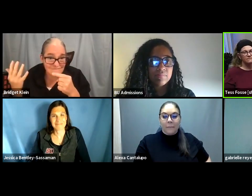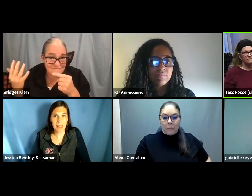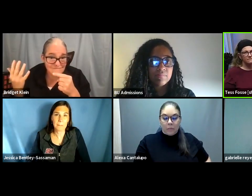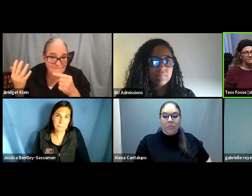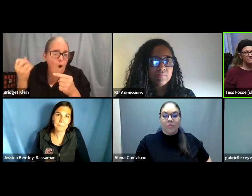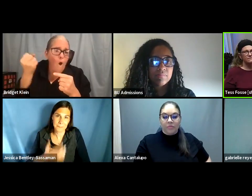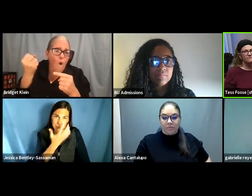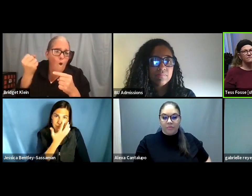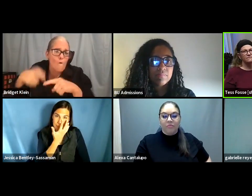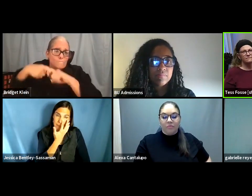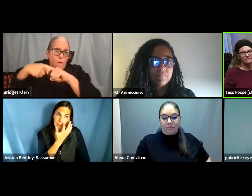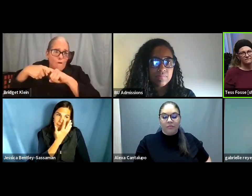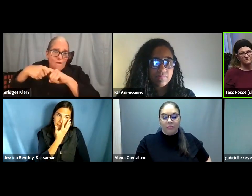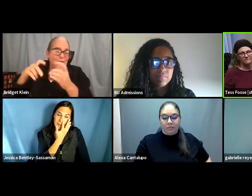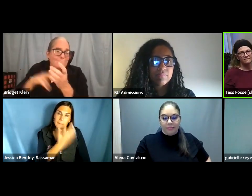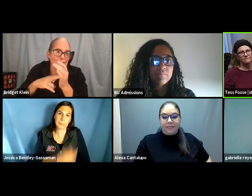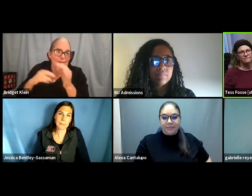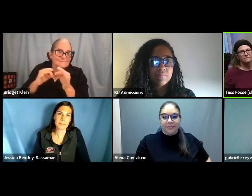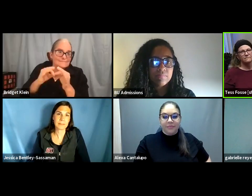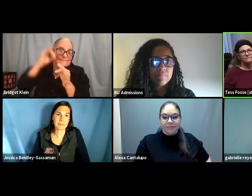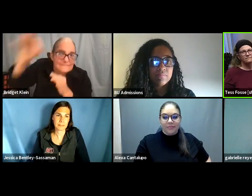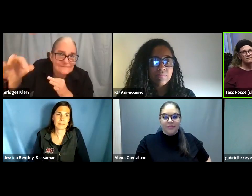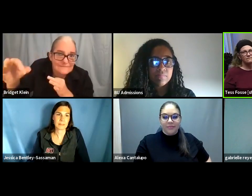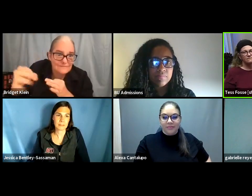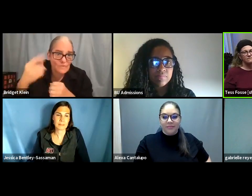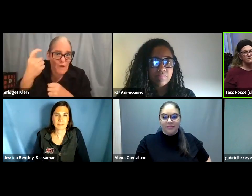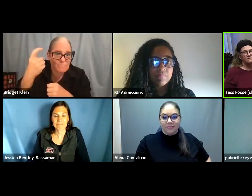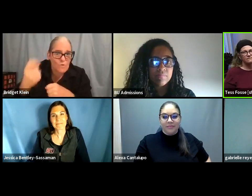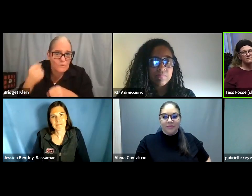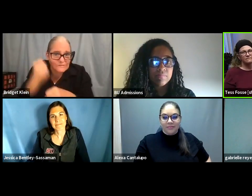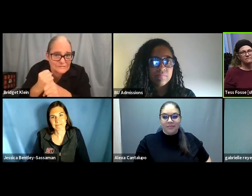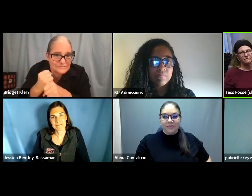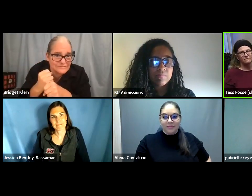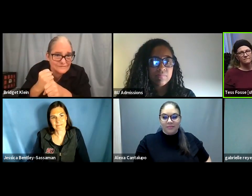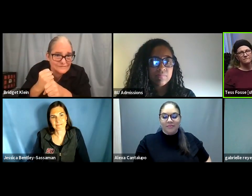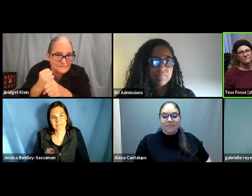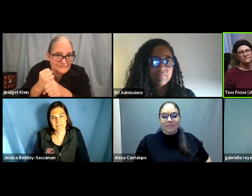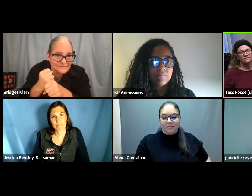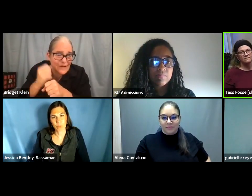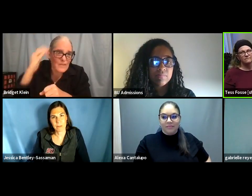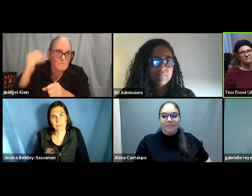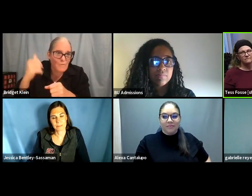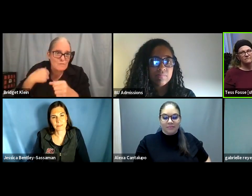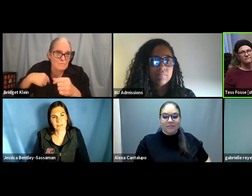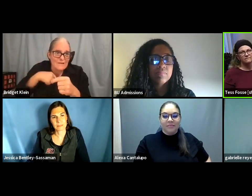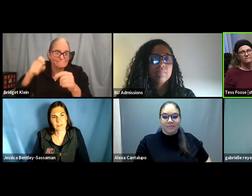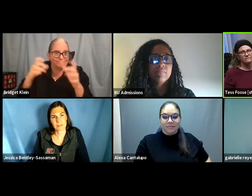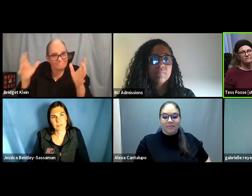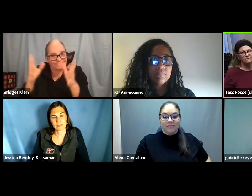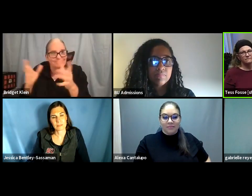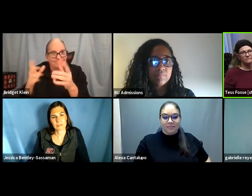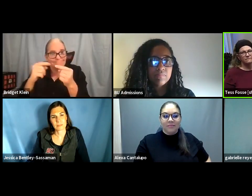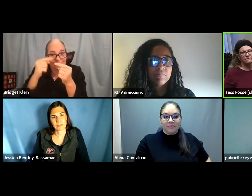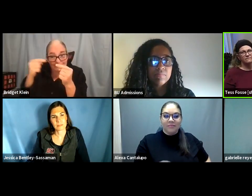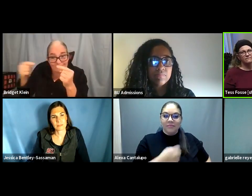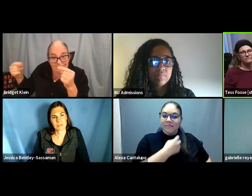certain years and certain semesters. So there can't be a lapse in sequence as well. If you take a course in a